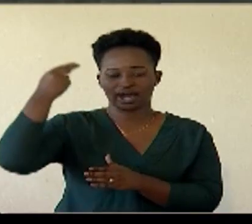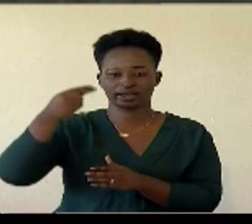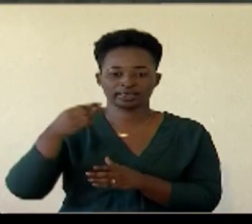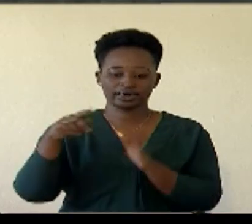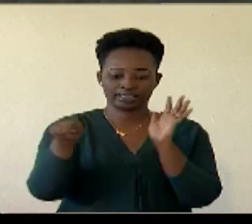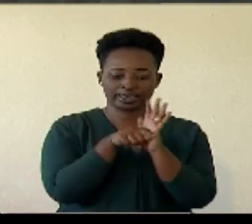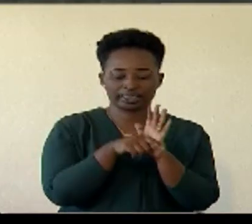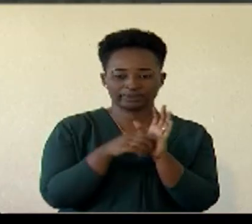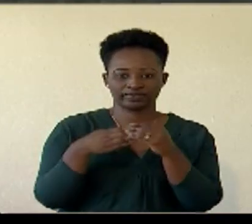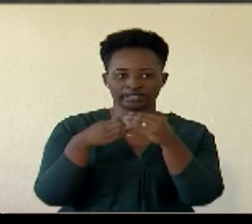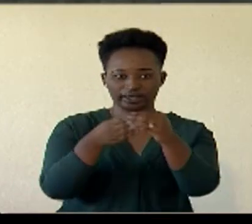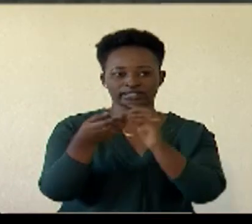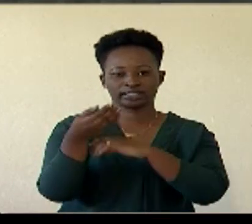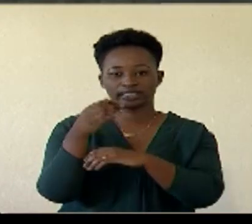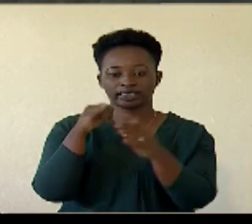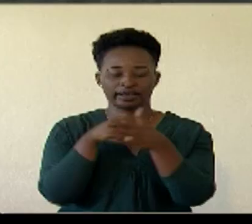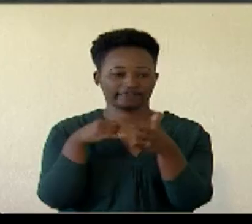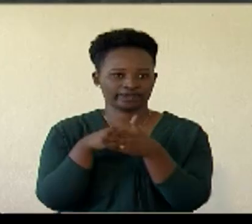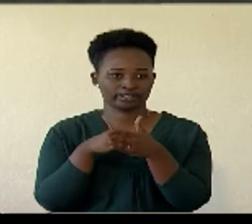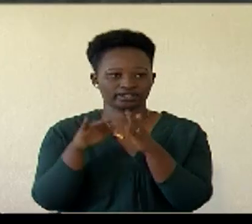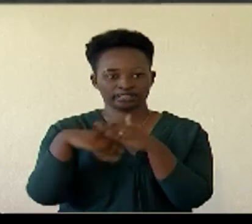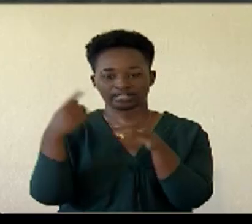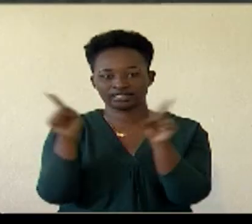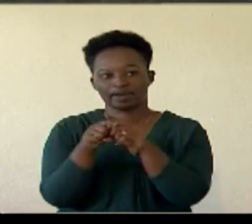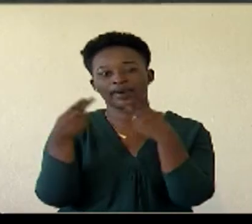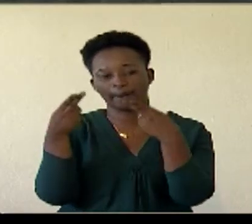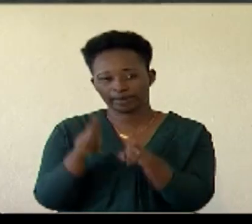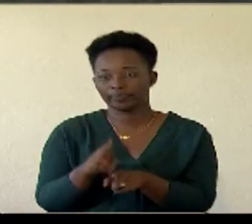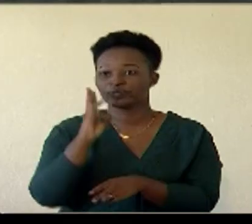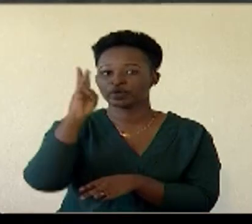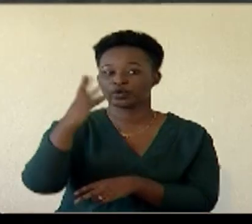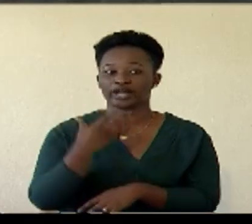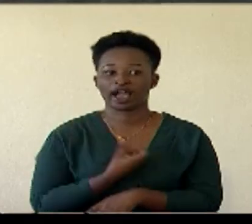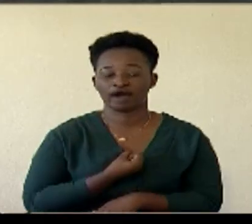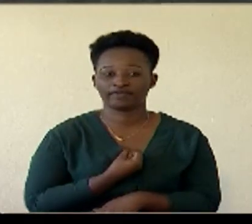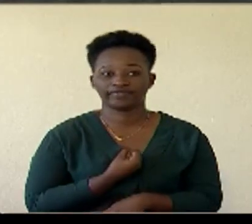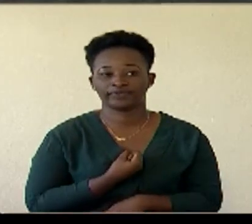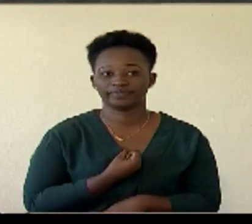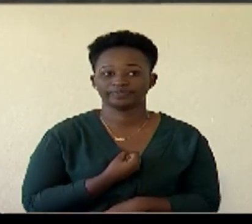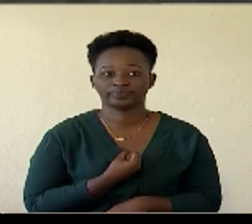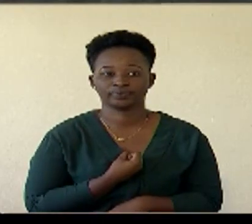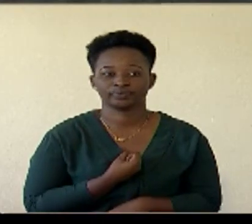inductive effect, so the same happens. So you'll have